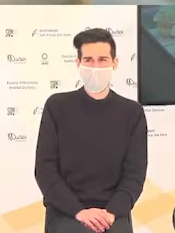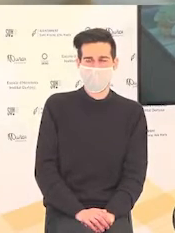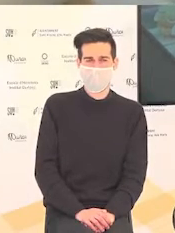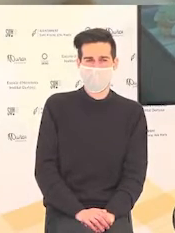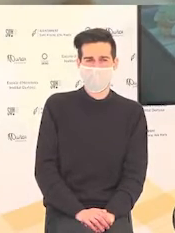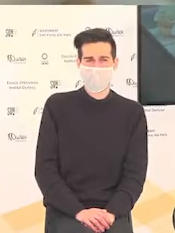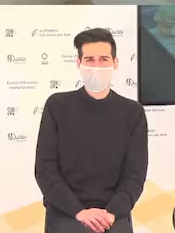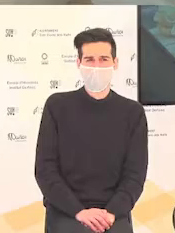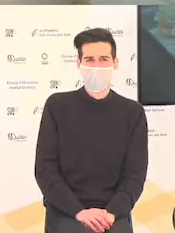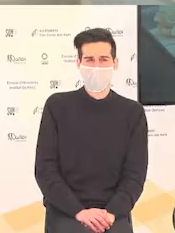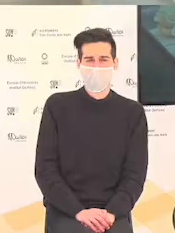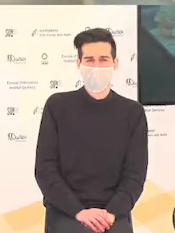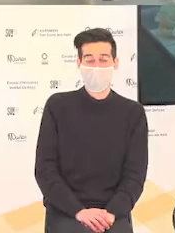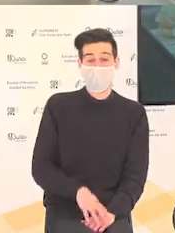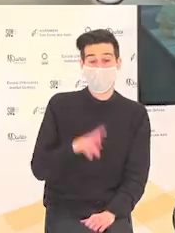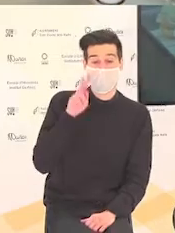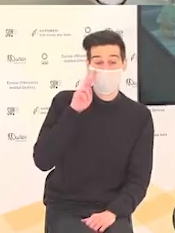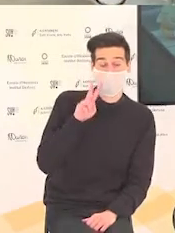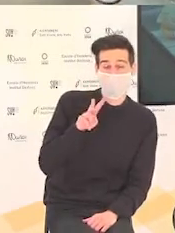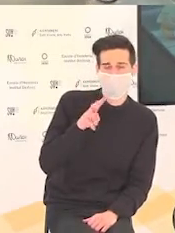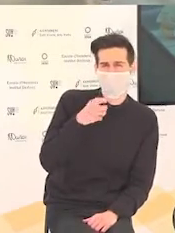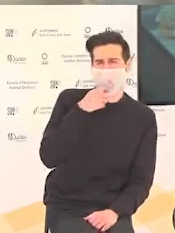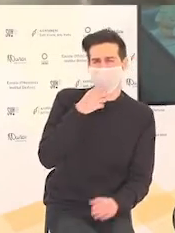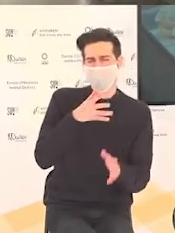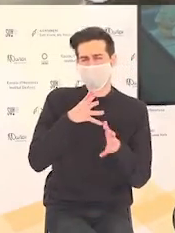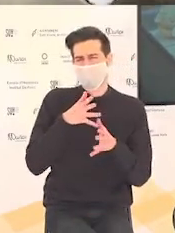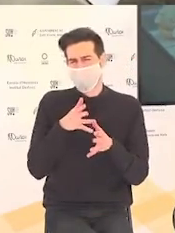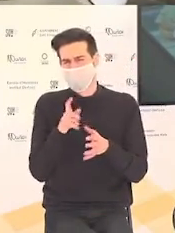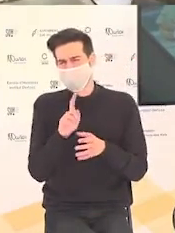beauty of the product. Como ven, no me gusta que el coco,